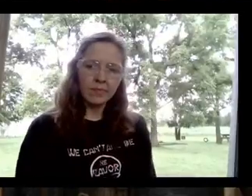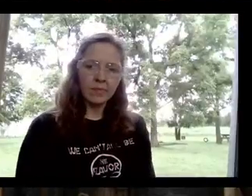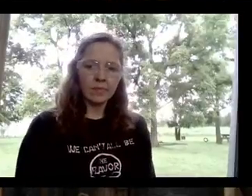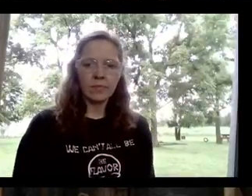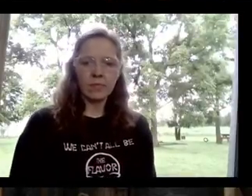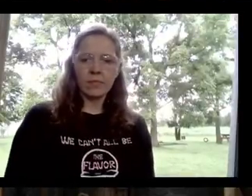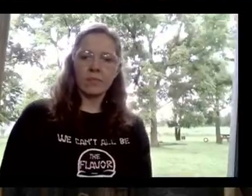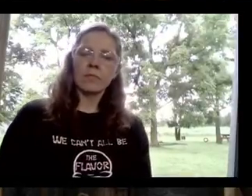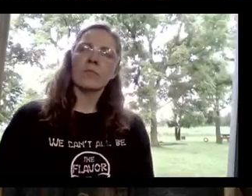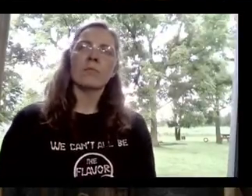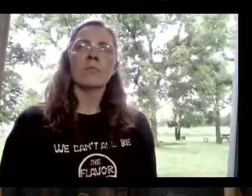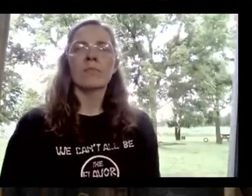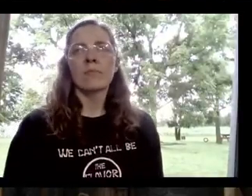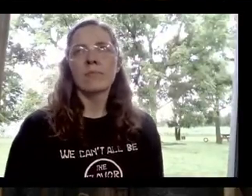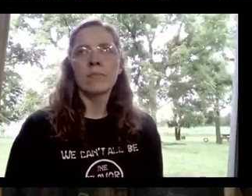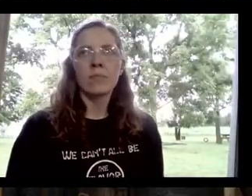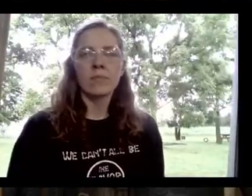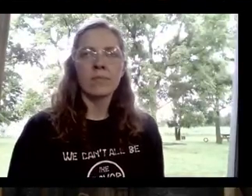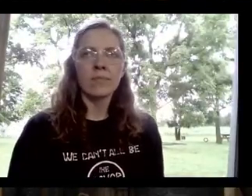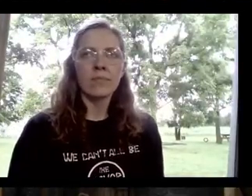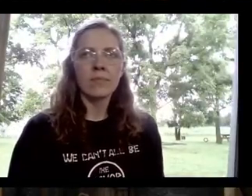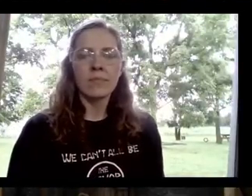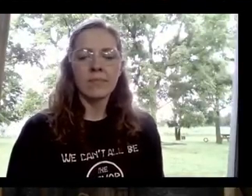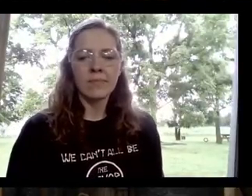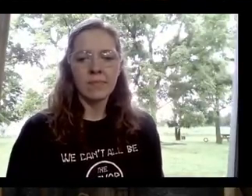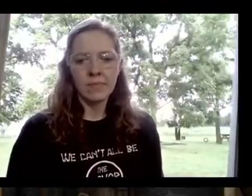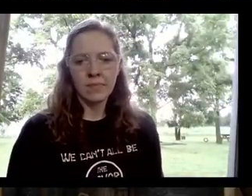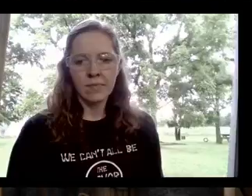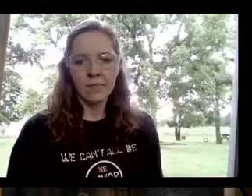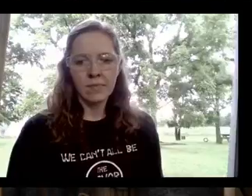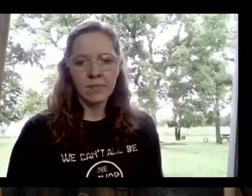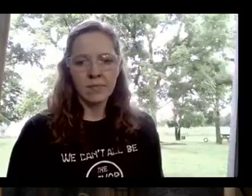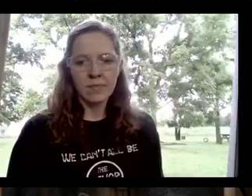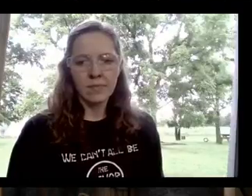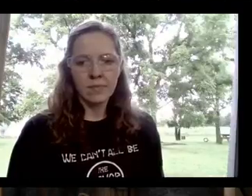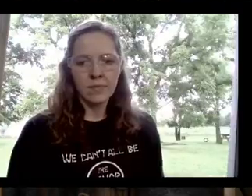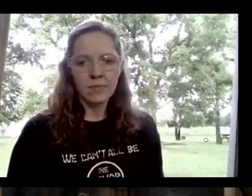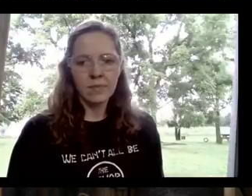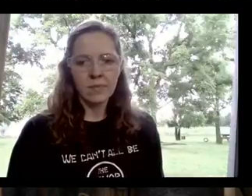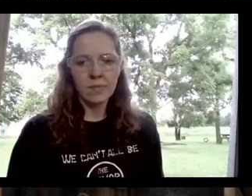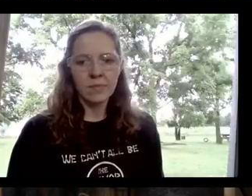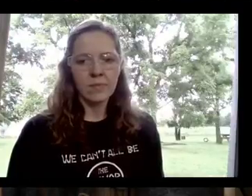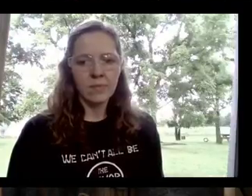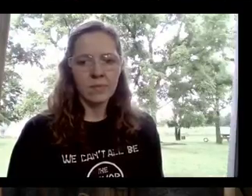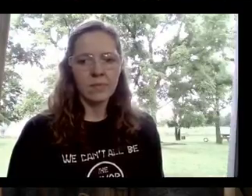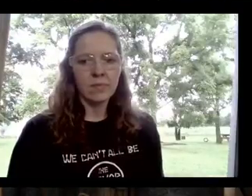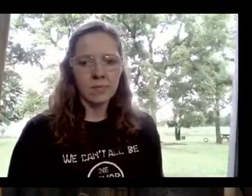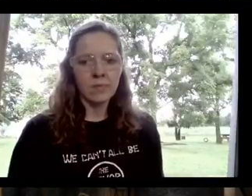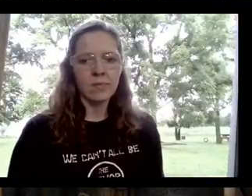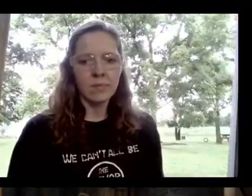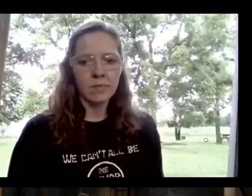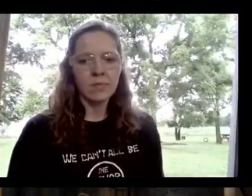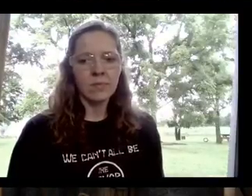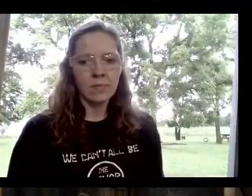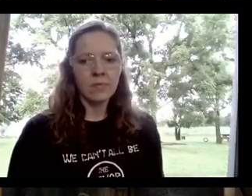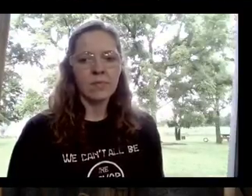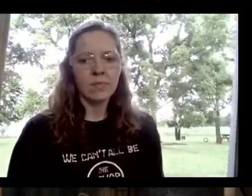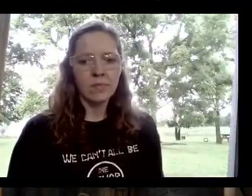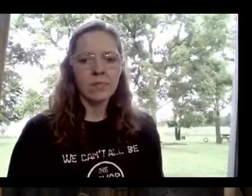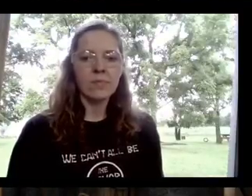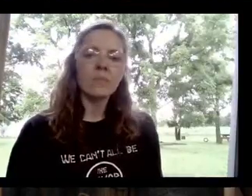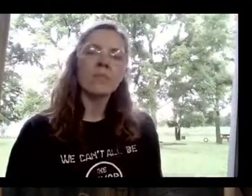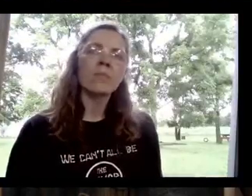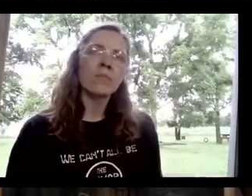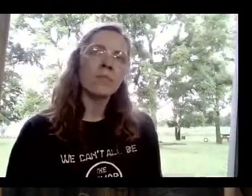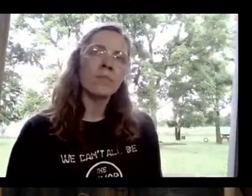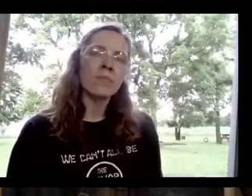as an arrow with no little clusters at the end, no little firecrackers at the end, it's pretty sure you've got wrought iron. It'll have a